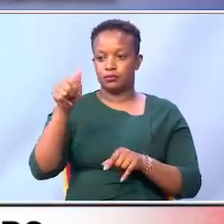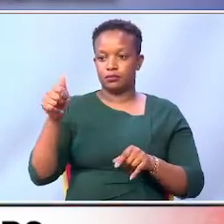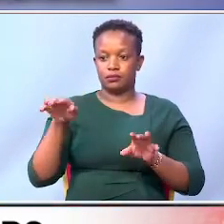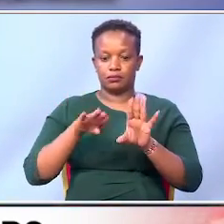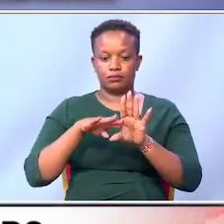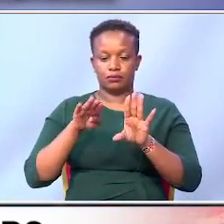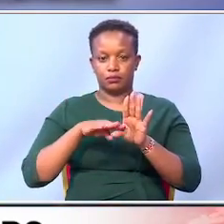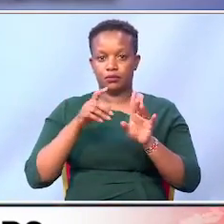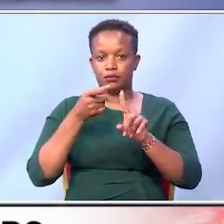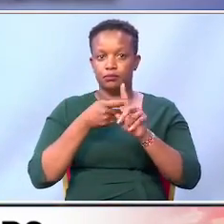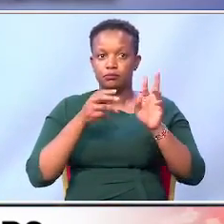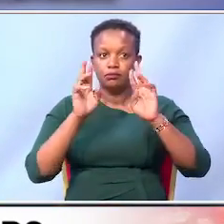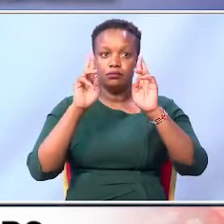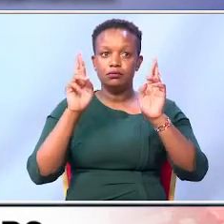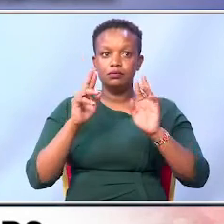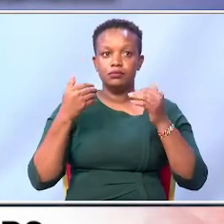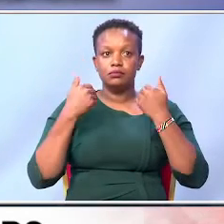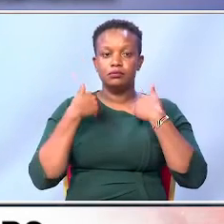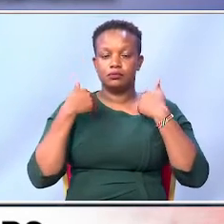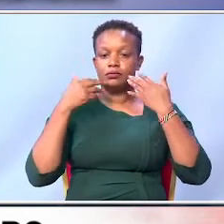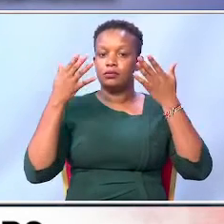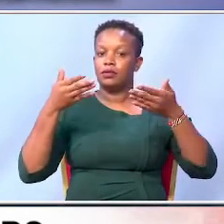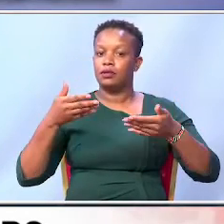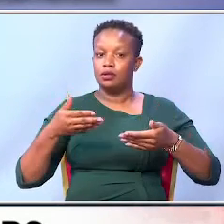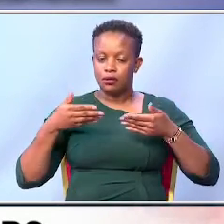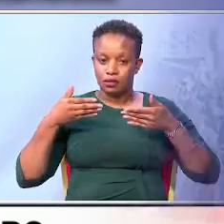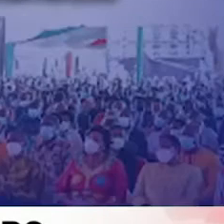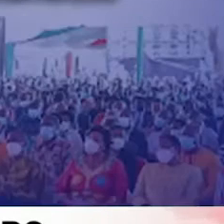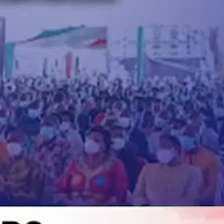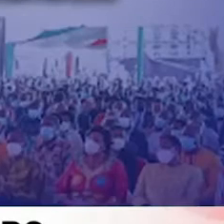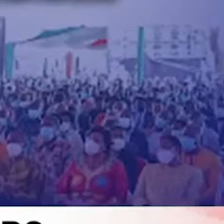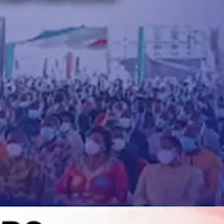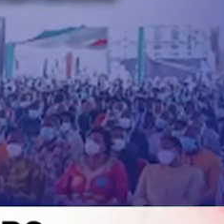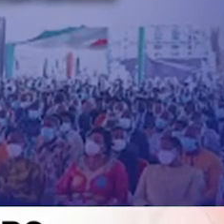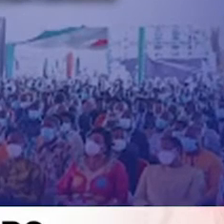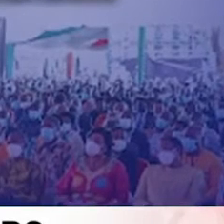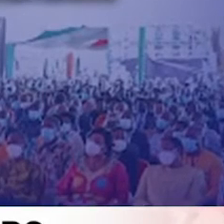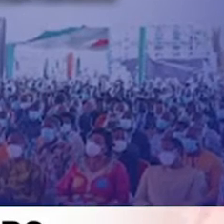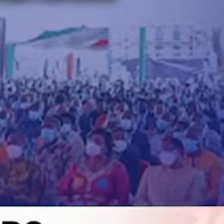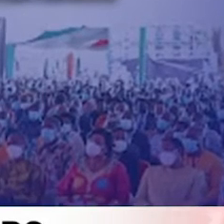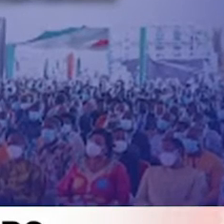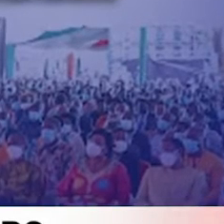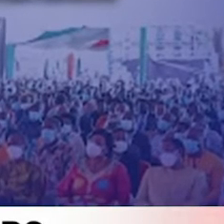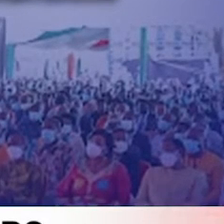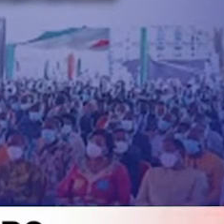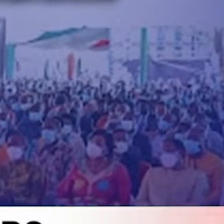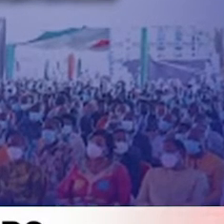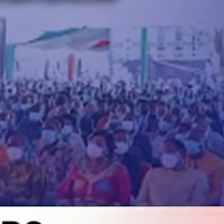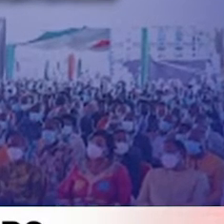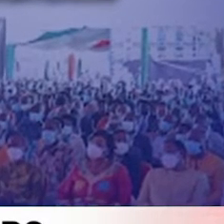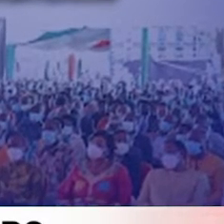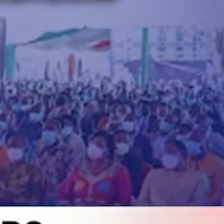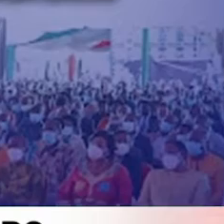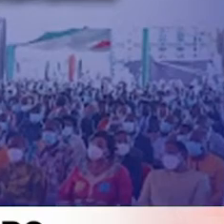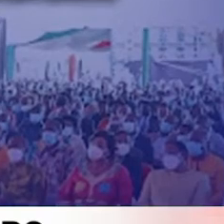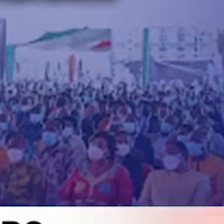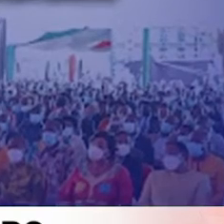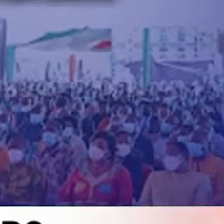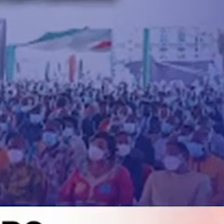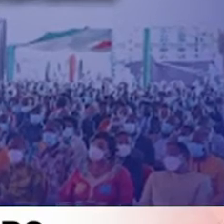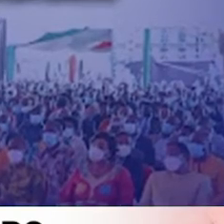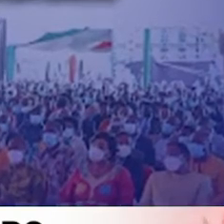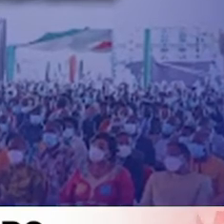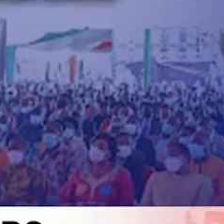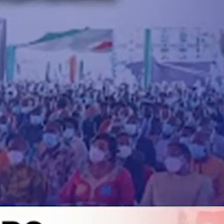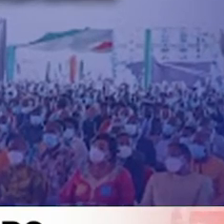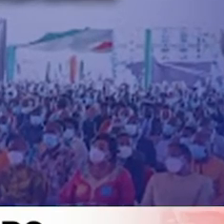Having received communication from Majority Leader Amos Kimunya to allegedly attend a meeting scheduled for Friday, March 18th